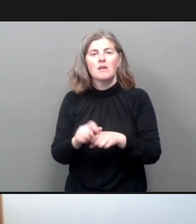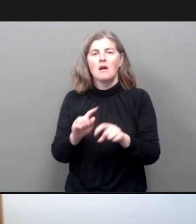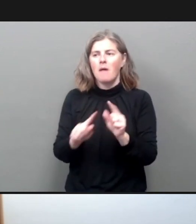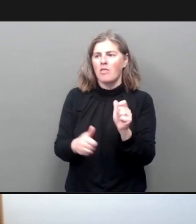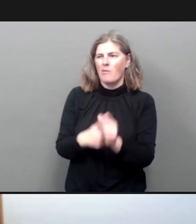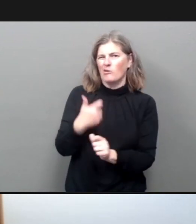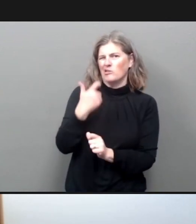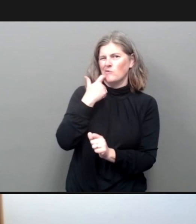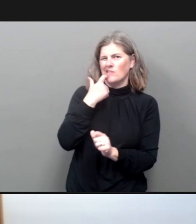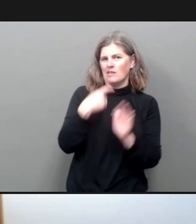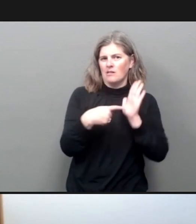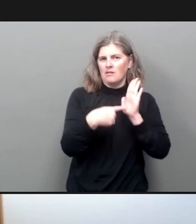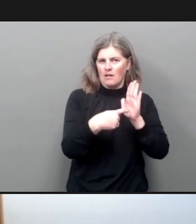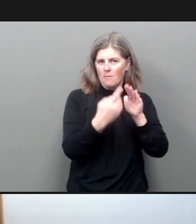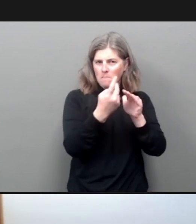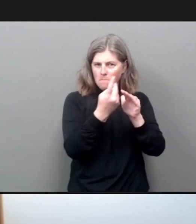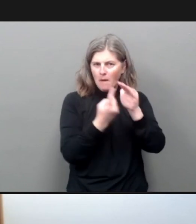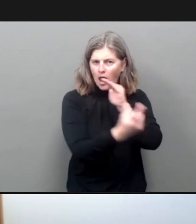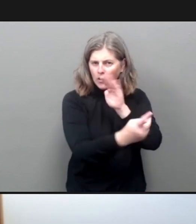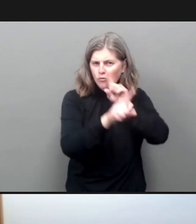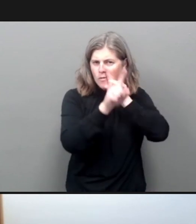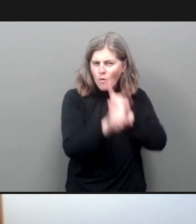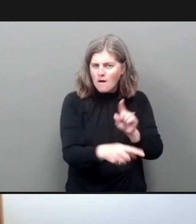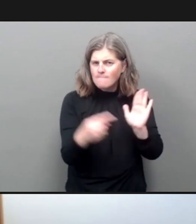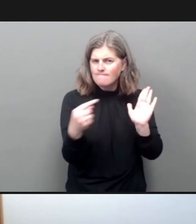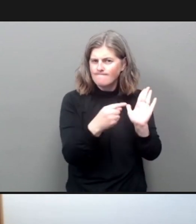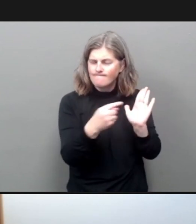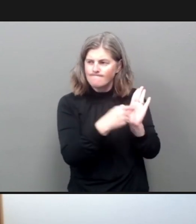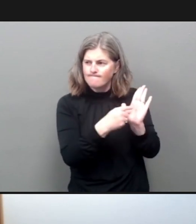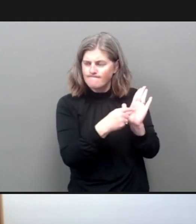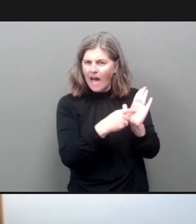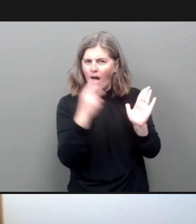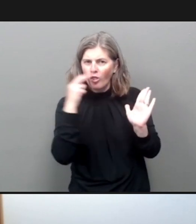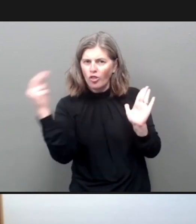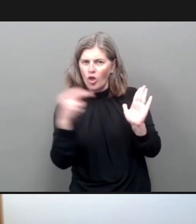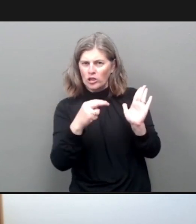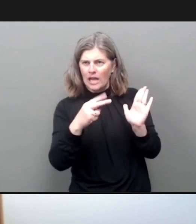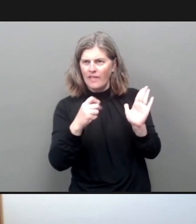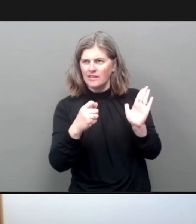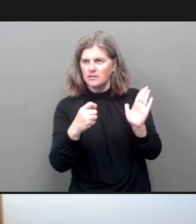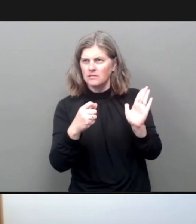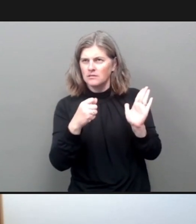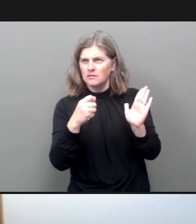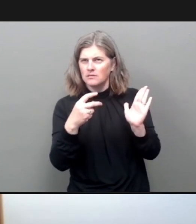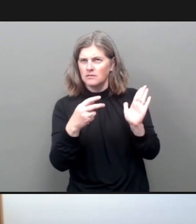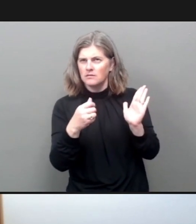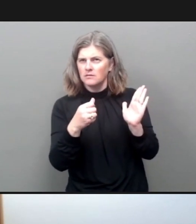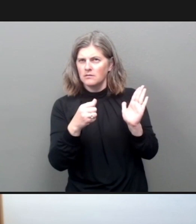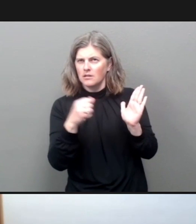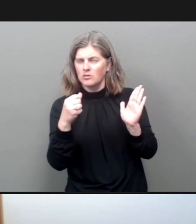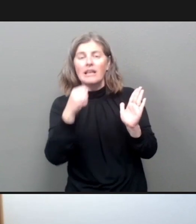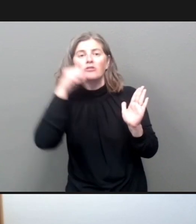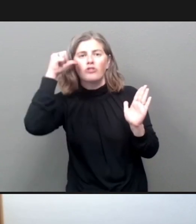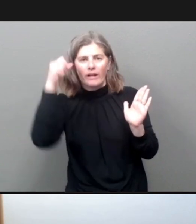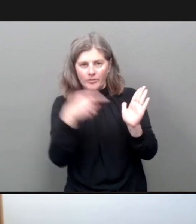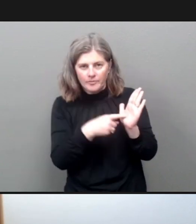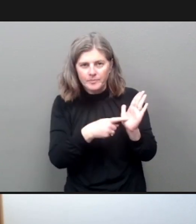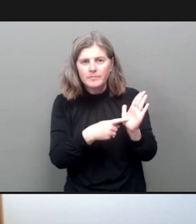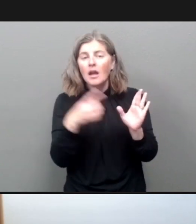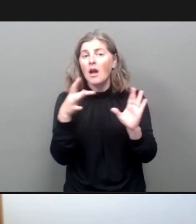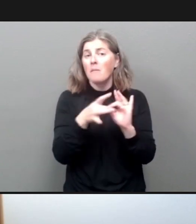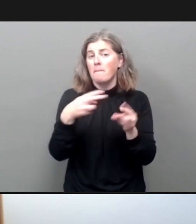recent modeling report, when I looked at it earlier yesterday, I guess, it's mentioned something